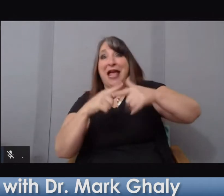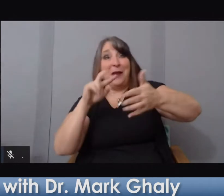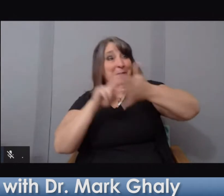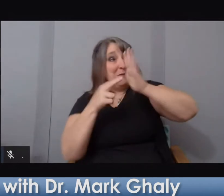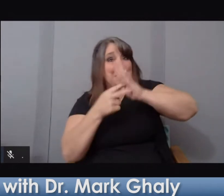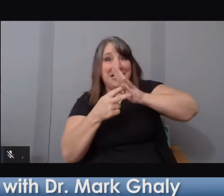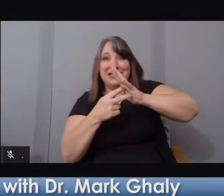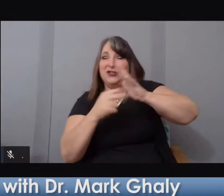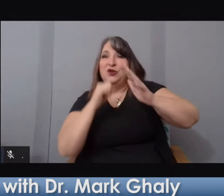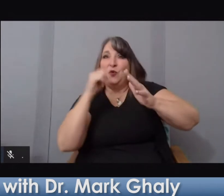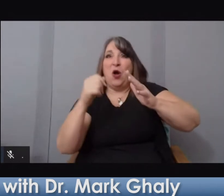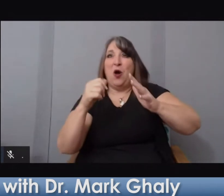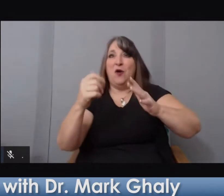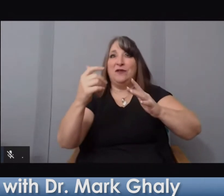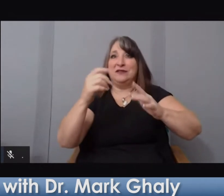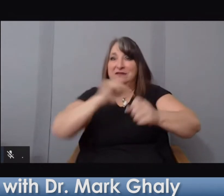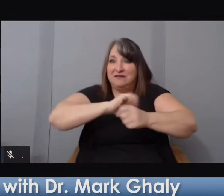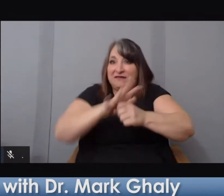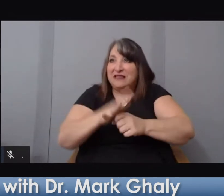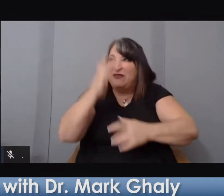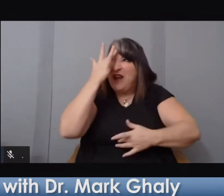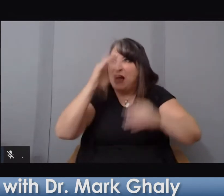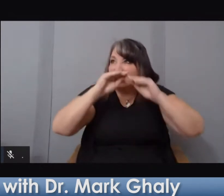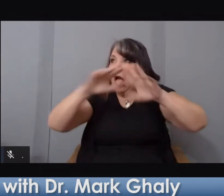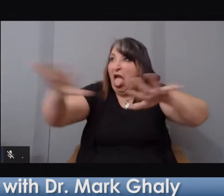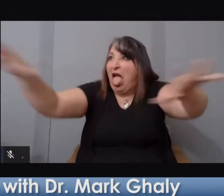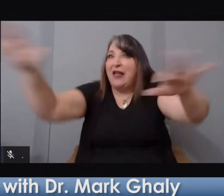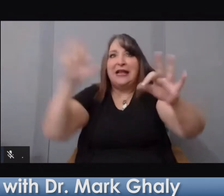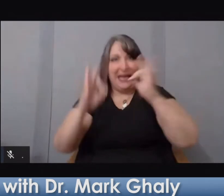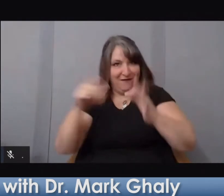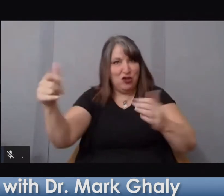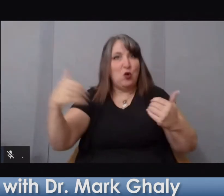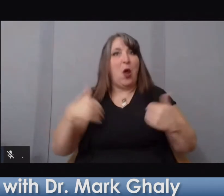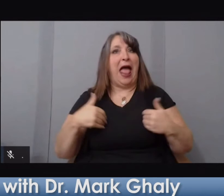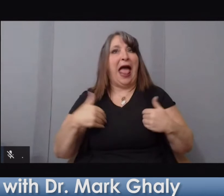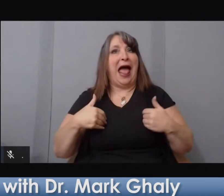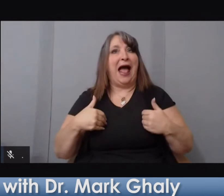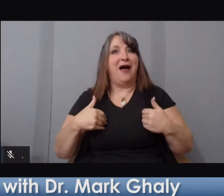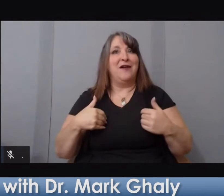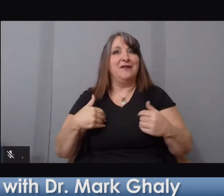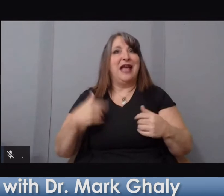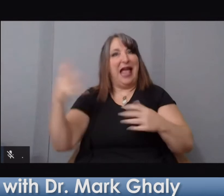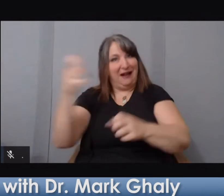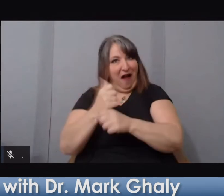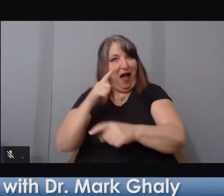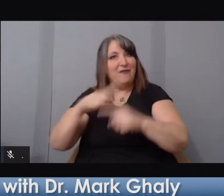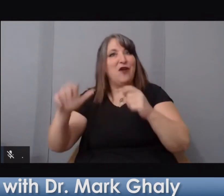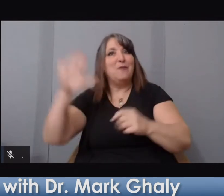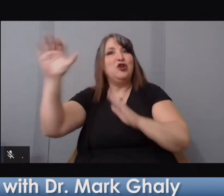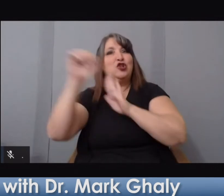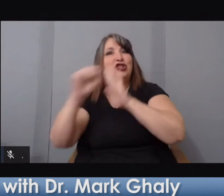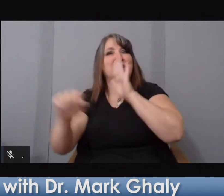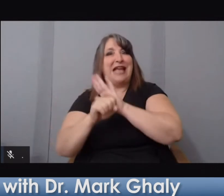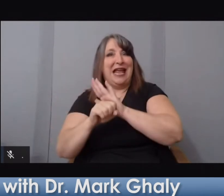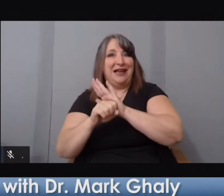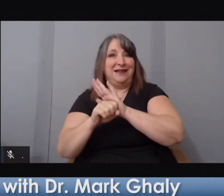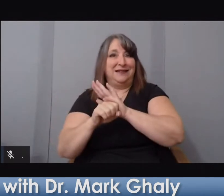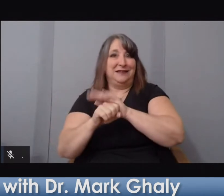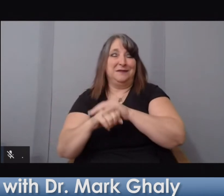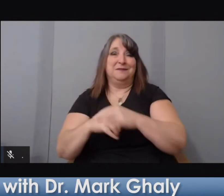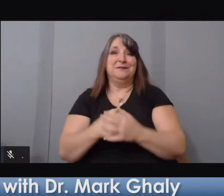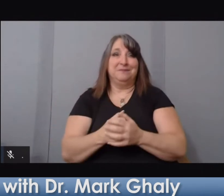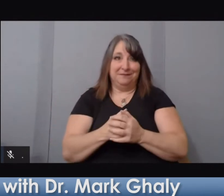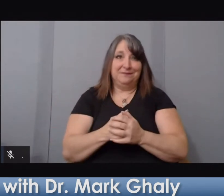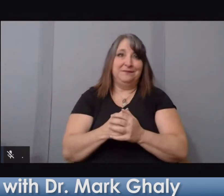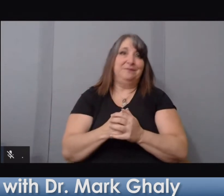them that you might have carried in from a state with even higher transmission than we have here in California. Scott